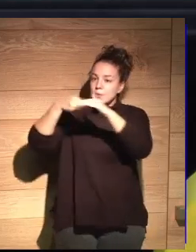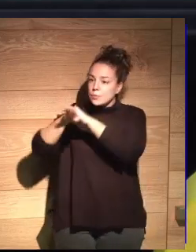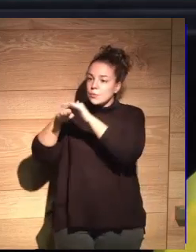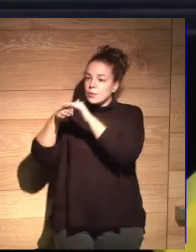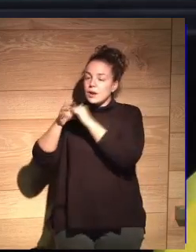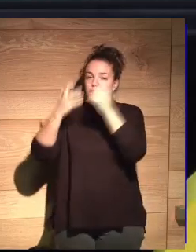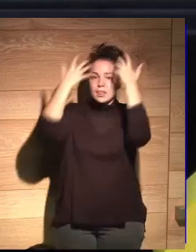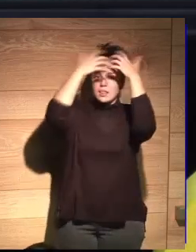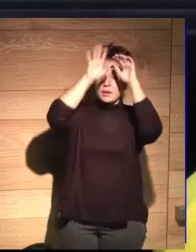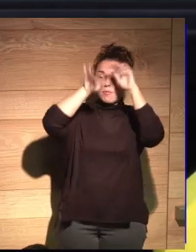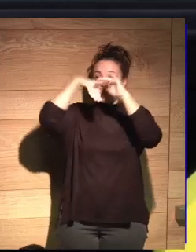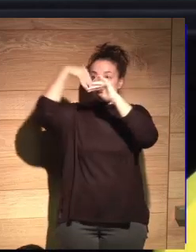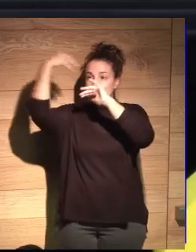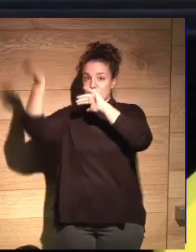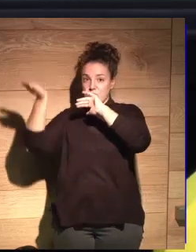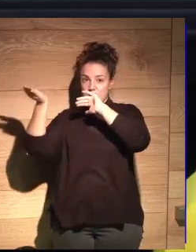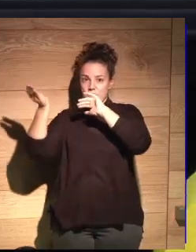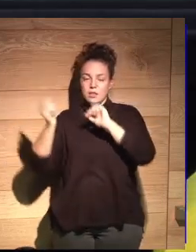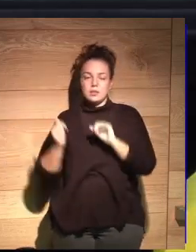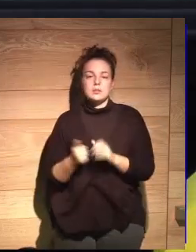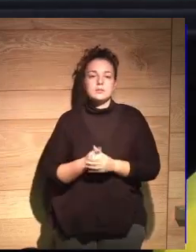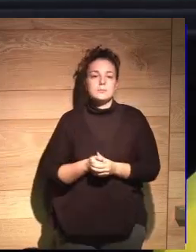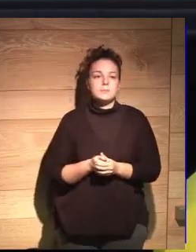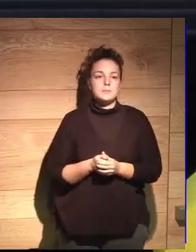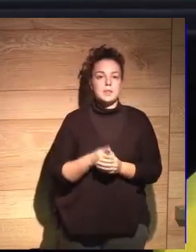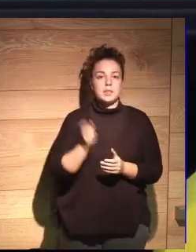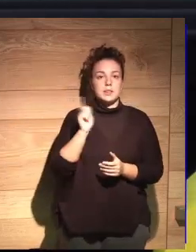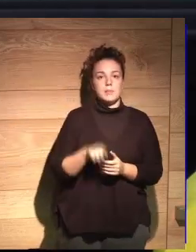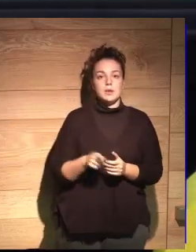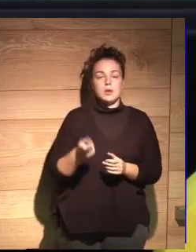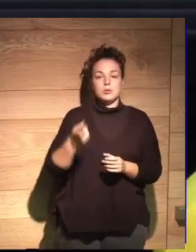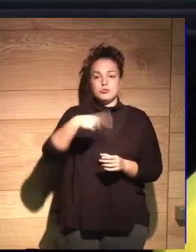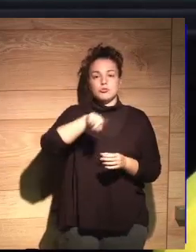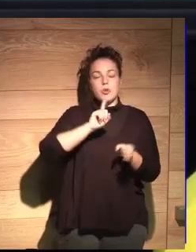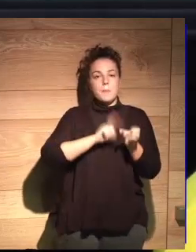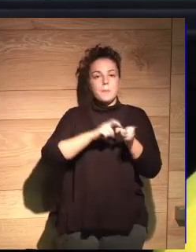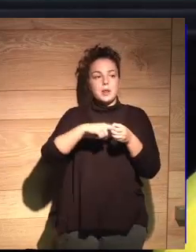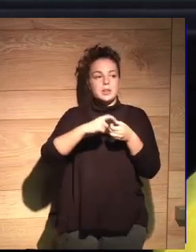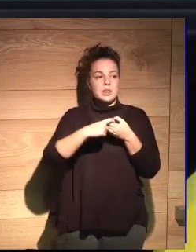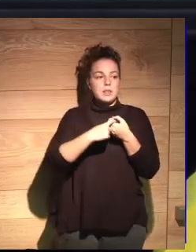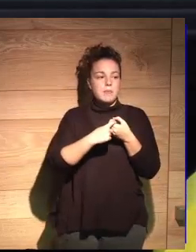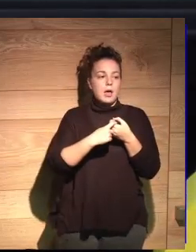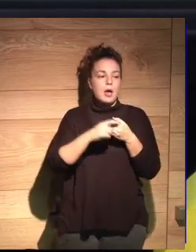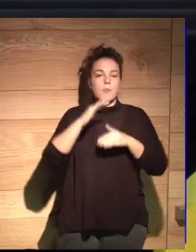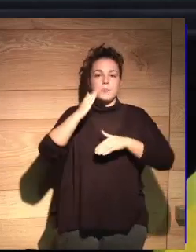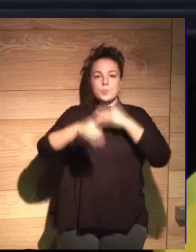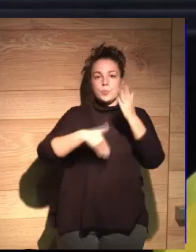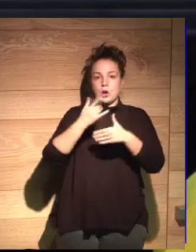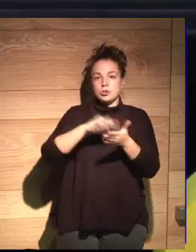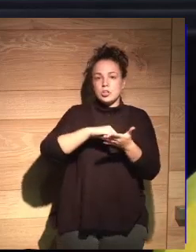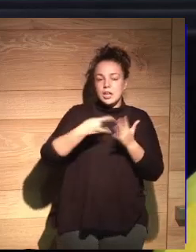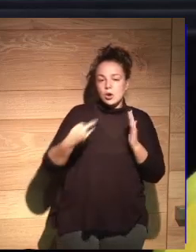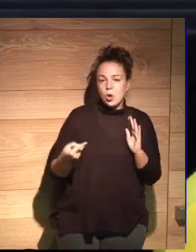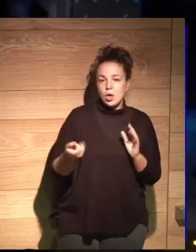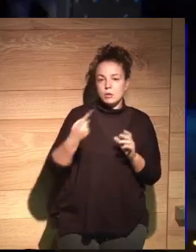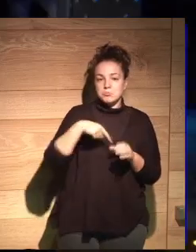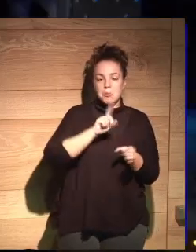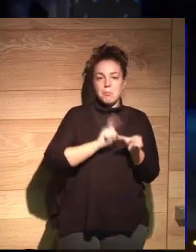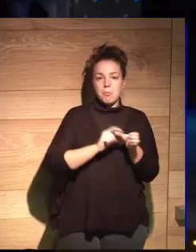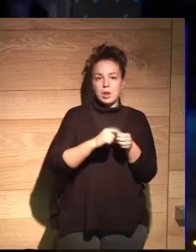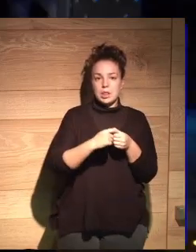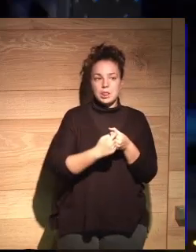of technology outside our brains with fire clay, and it's outside, it's not biologic. And we